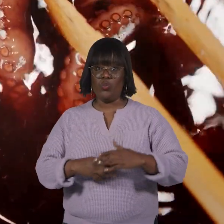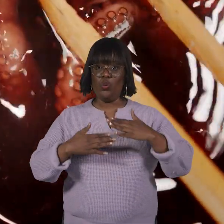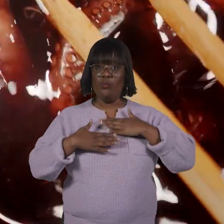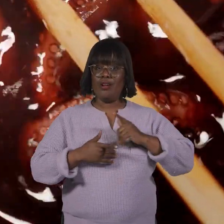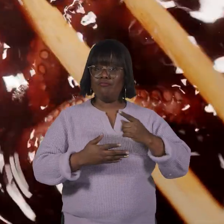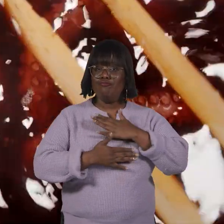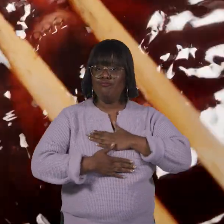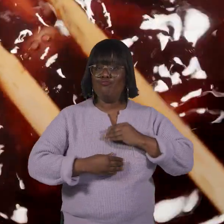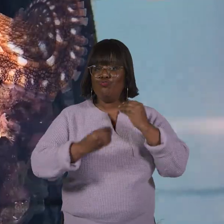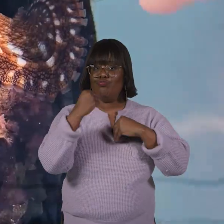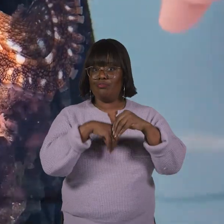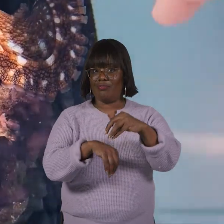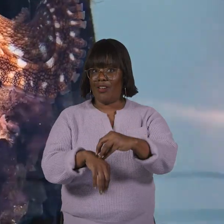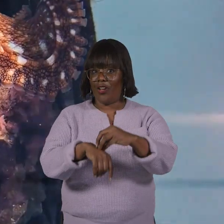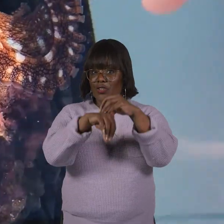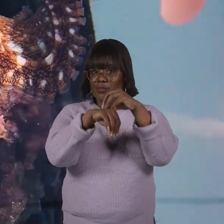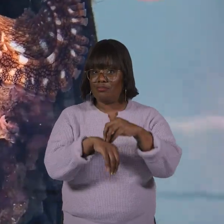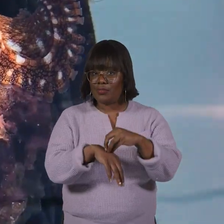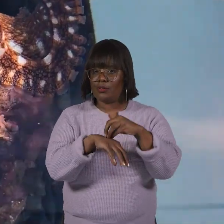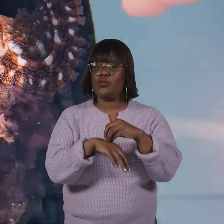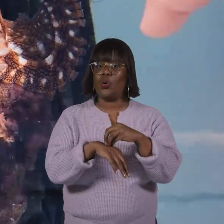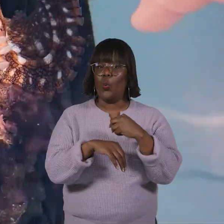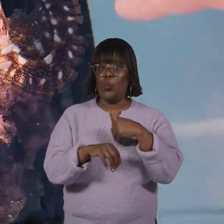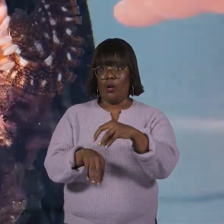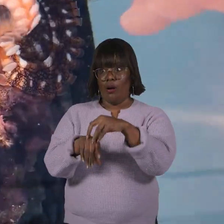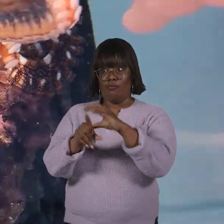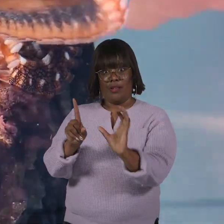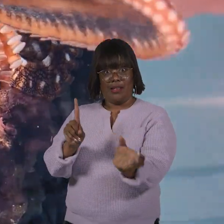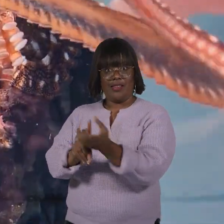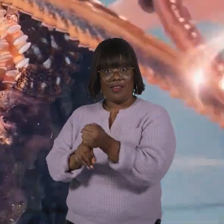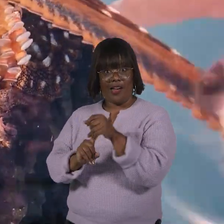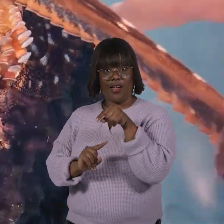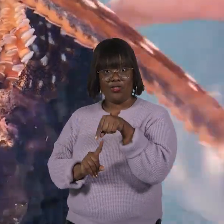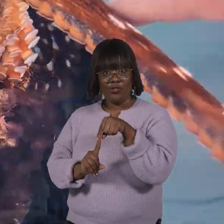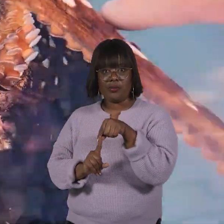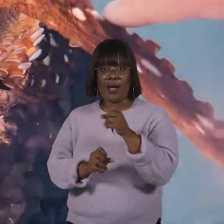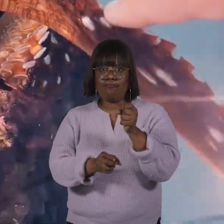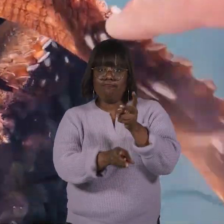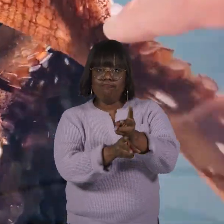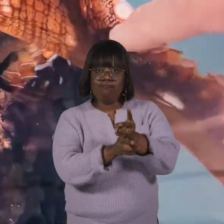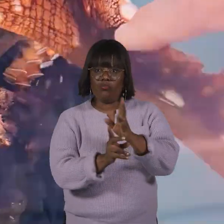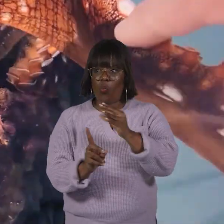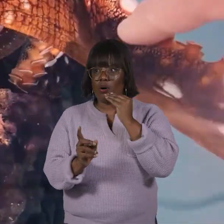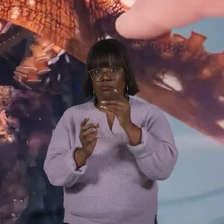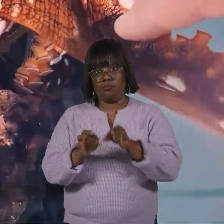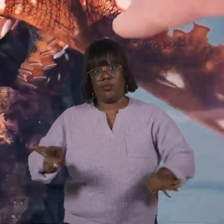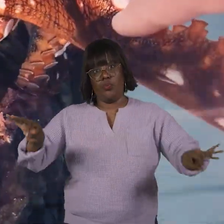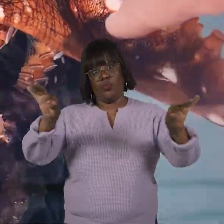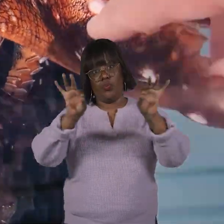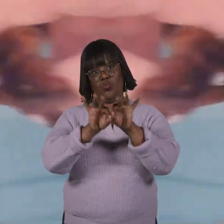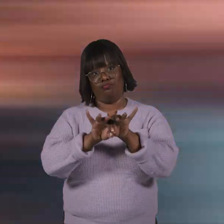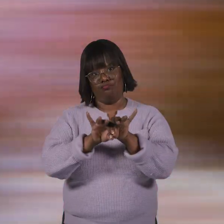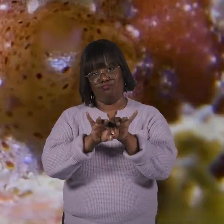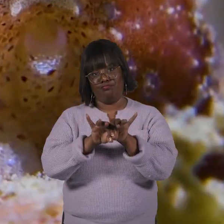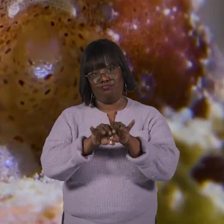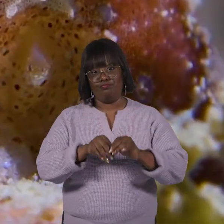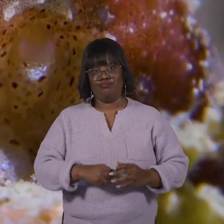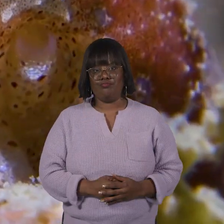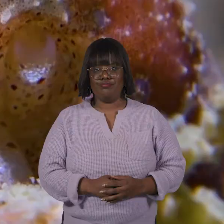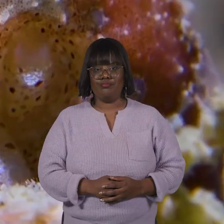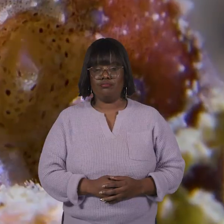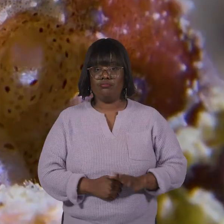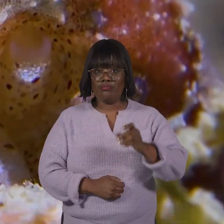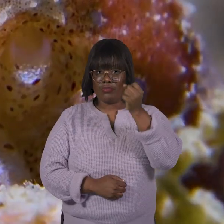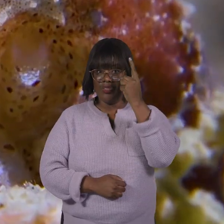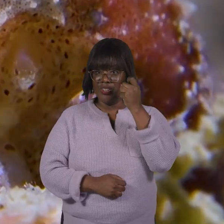enjoy eating octopuses, so ensuring we catch them sustainably and care for their habitats is necessary. By